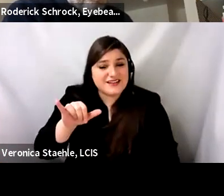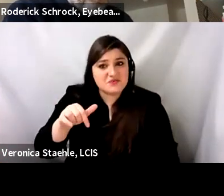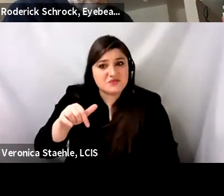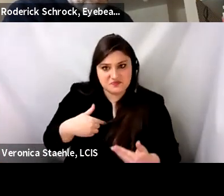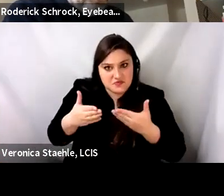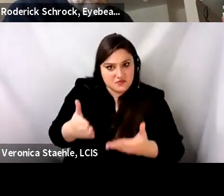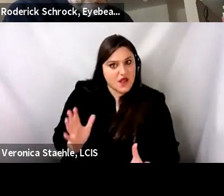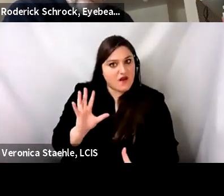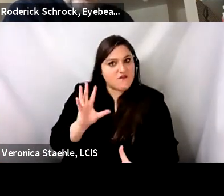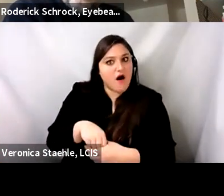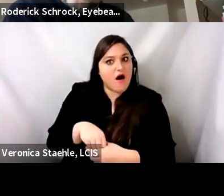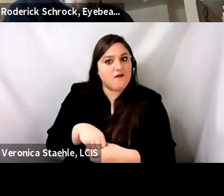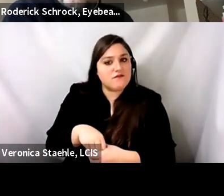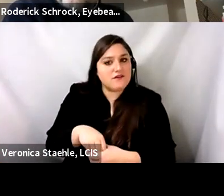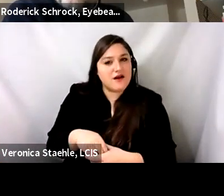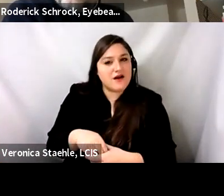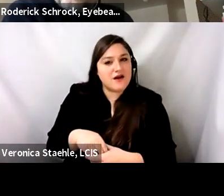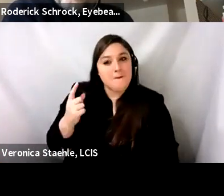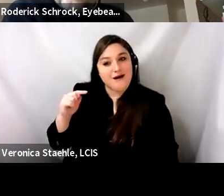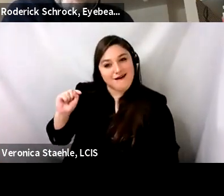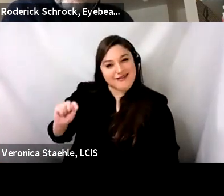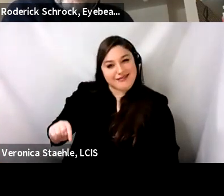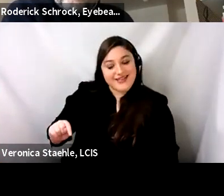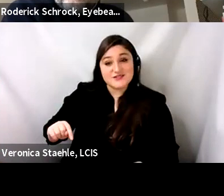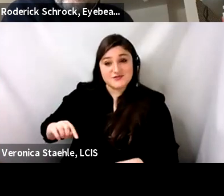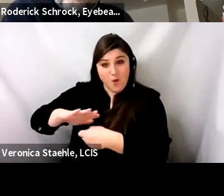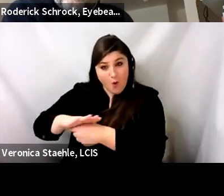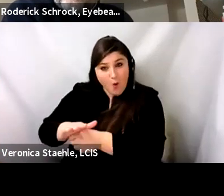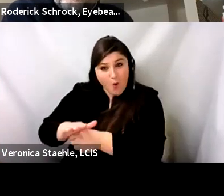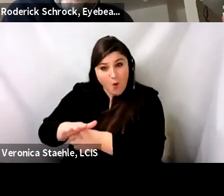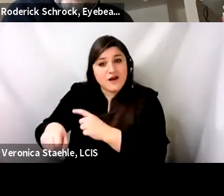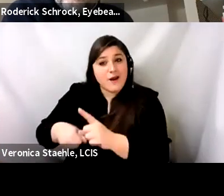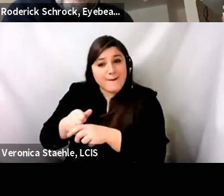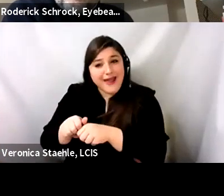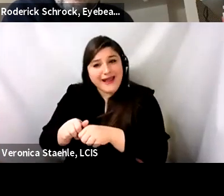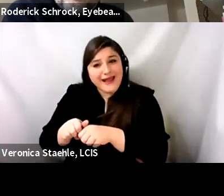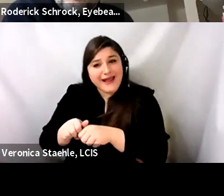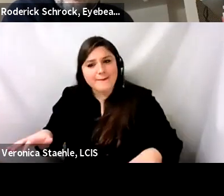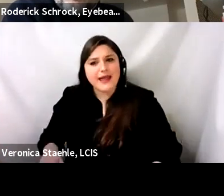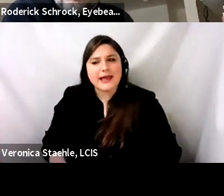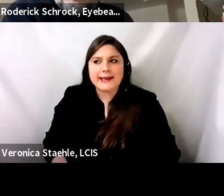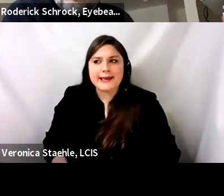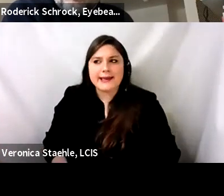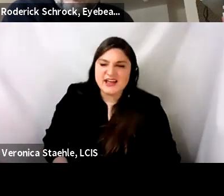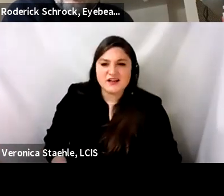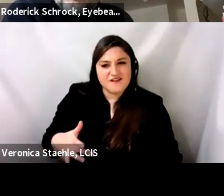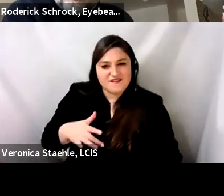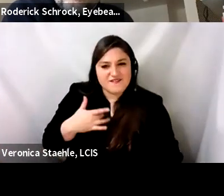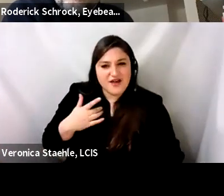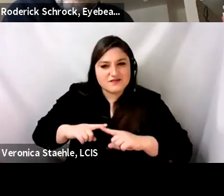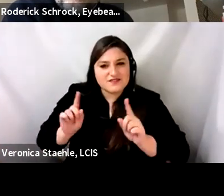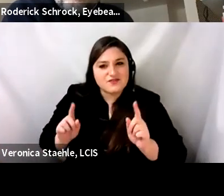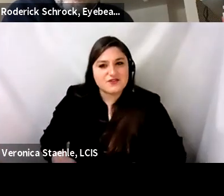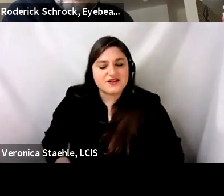honestly, it was a bit scary in terms of the organization and the organizational survival, but the staff and was